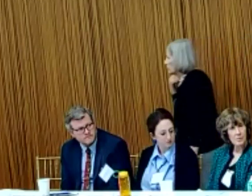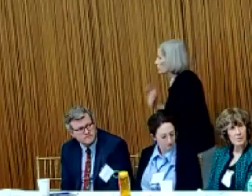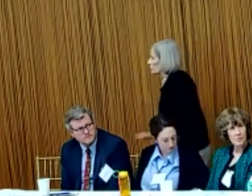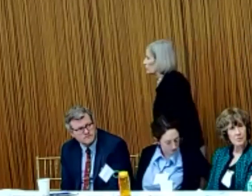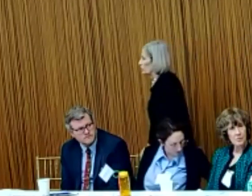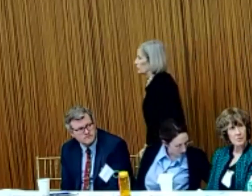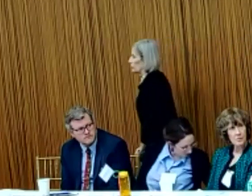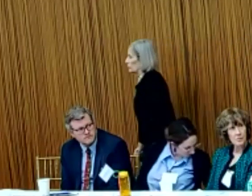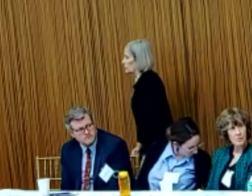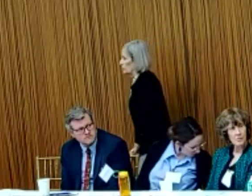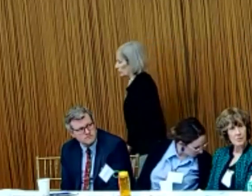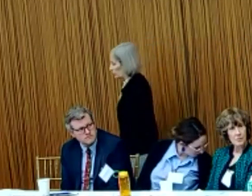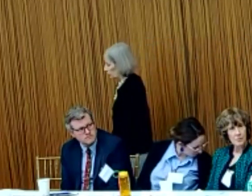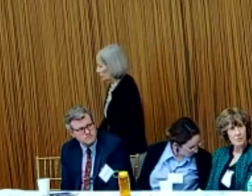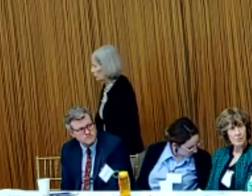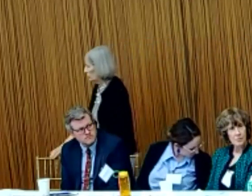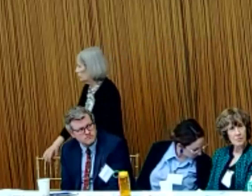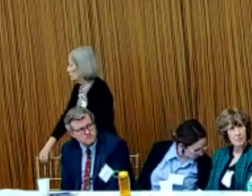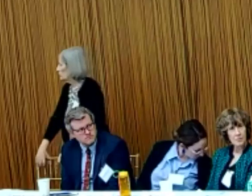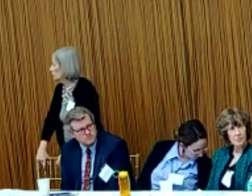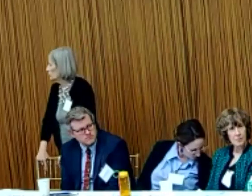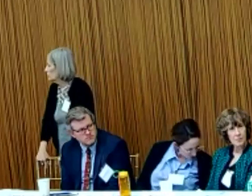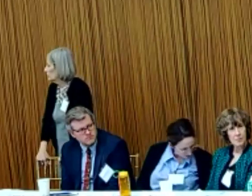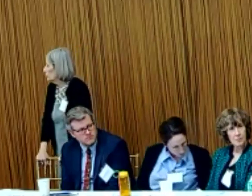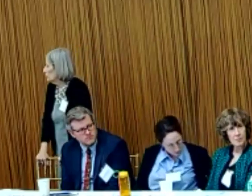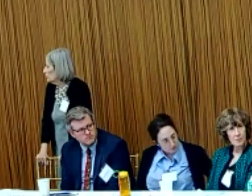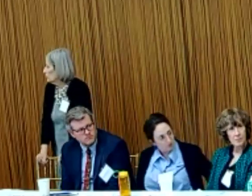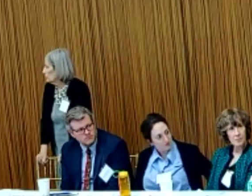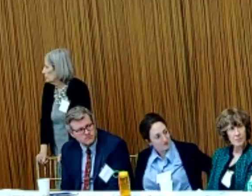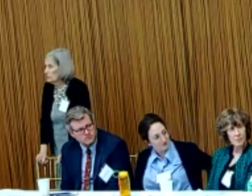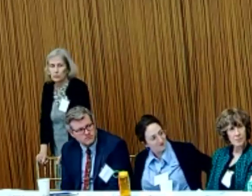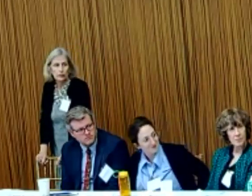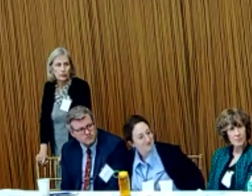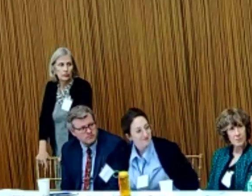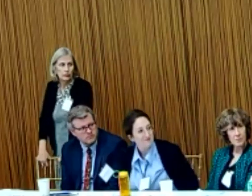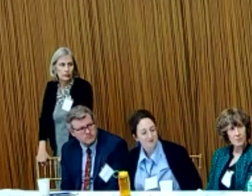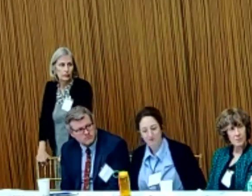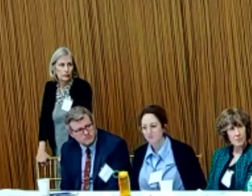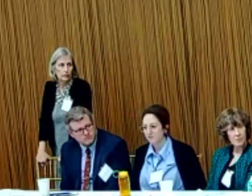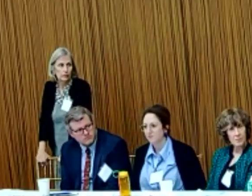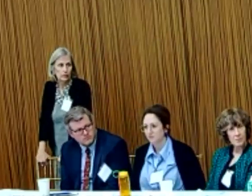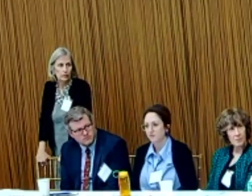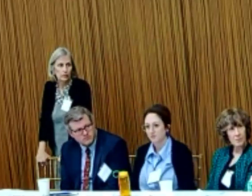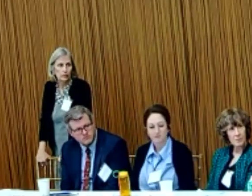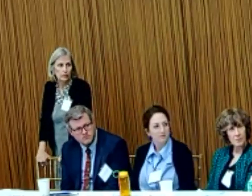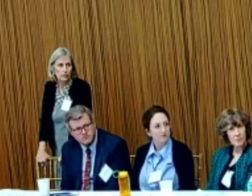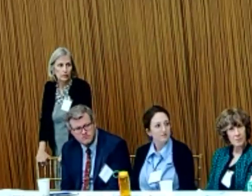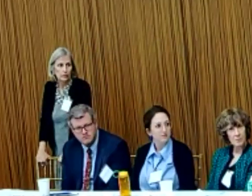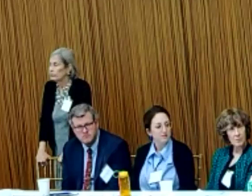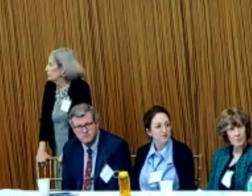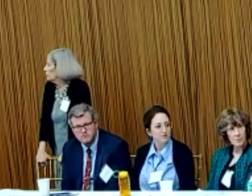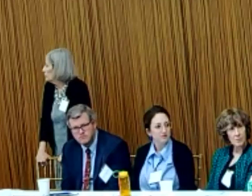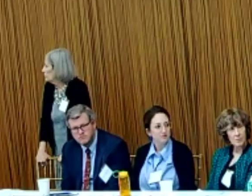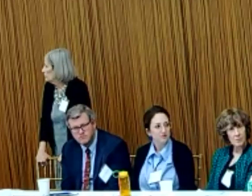someone sends you a list of things that you know to be illegal you have to like put them on notice that what they're asking you to